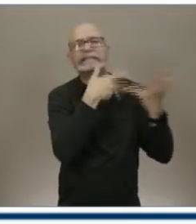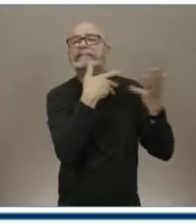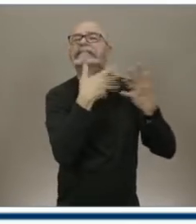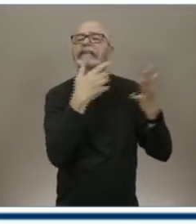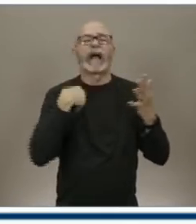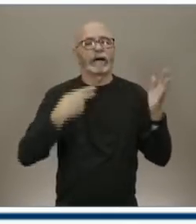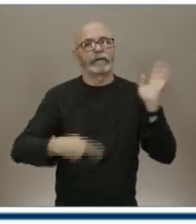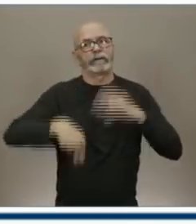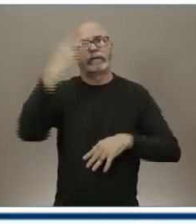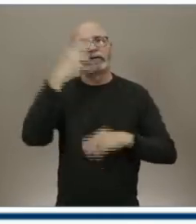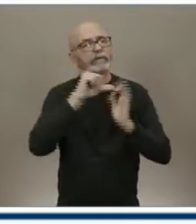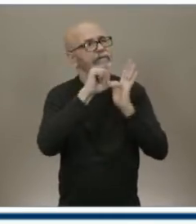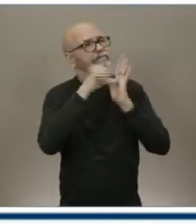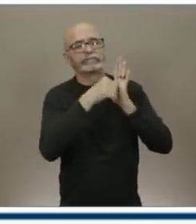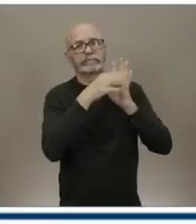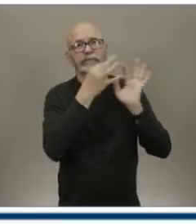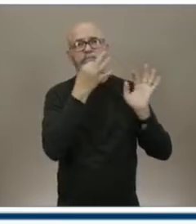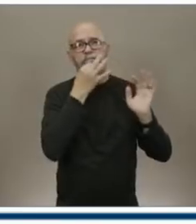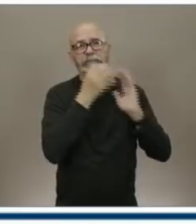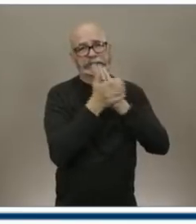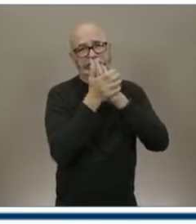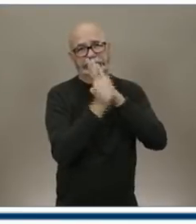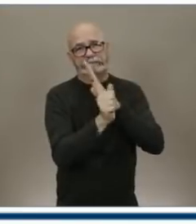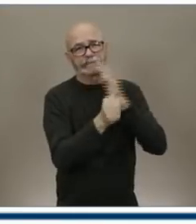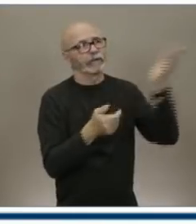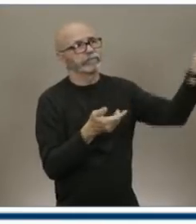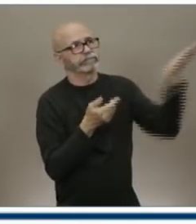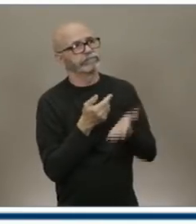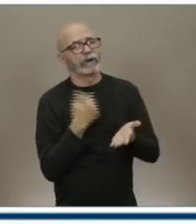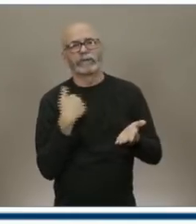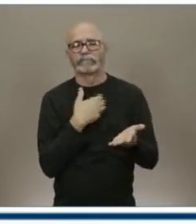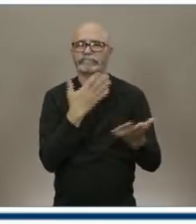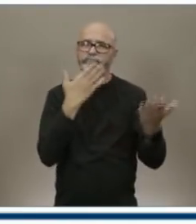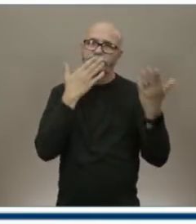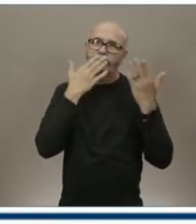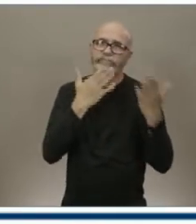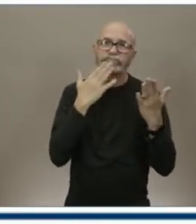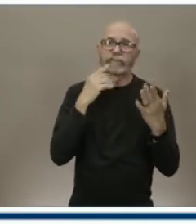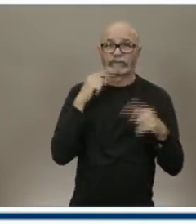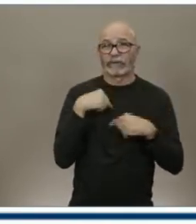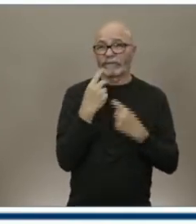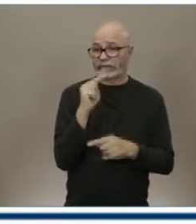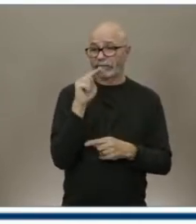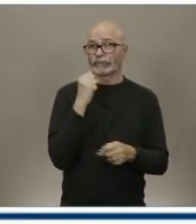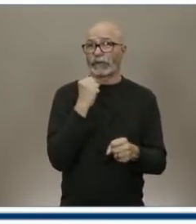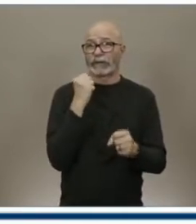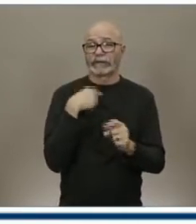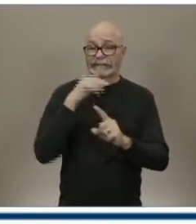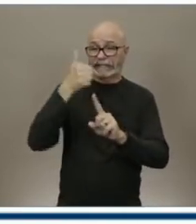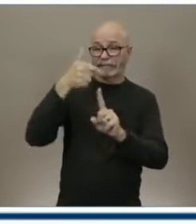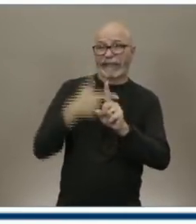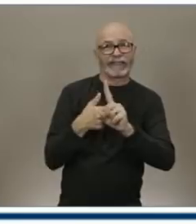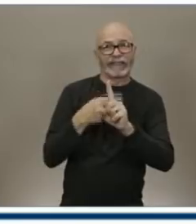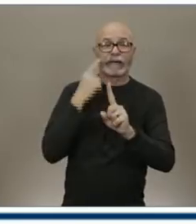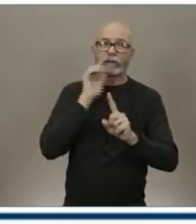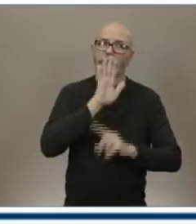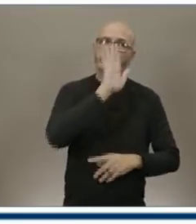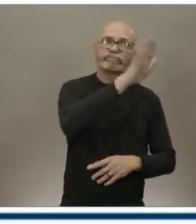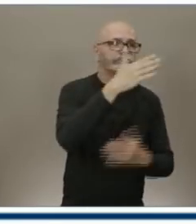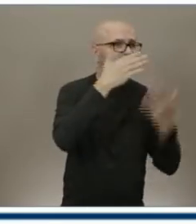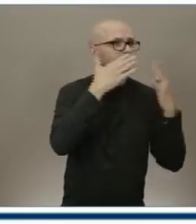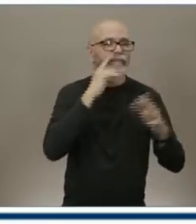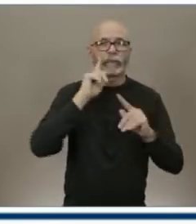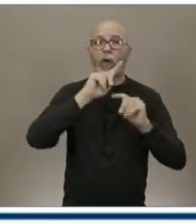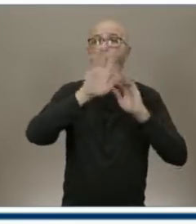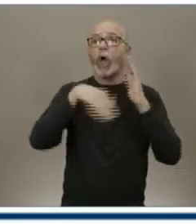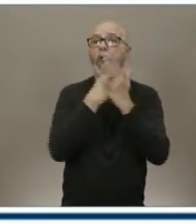come and join you. But on behalf of all Nova Scotians over the last 10 months, thank you for the work that you've been doing in your teams out across our province. So thank